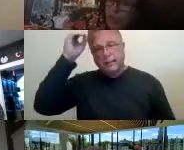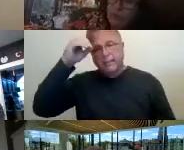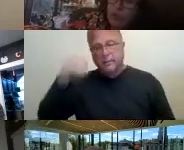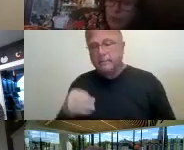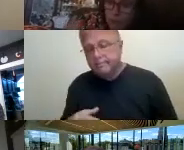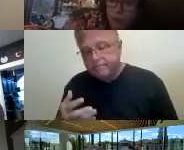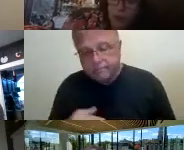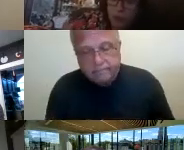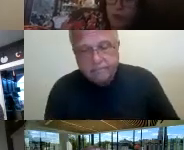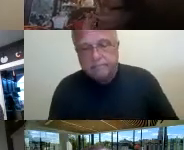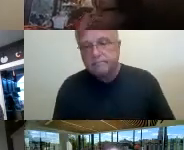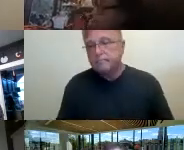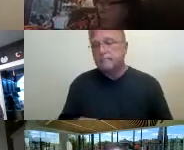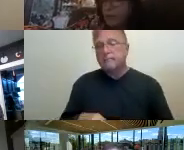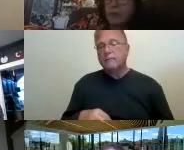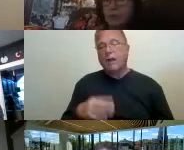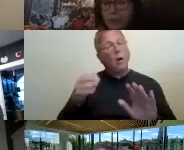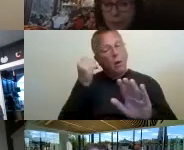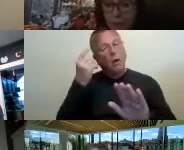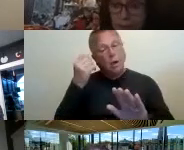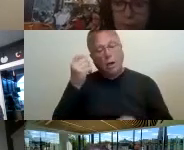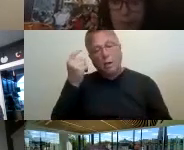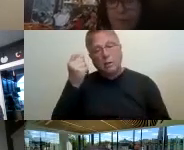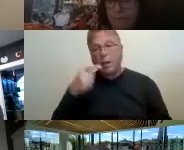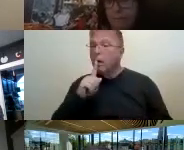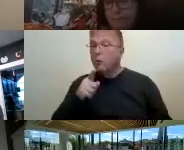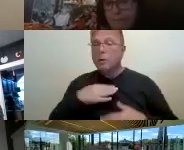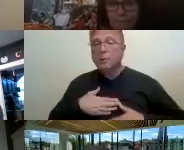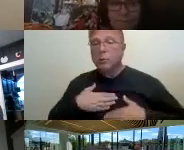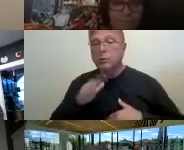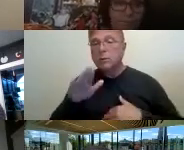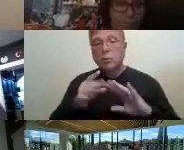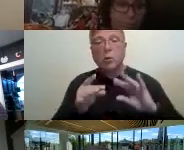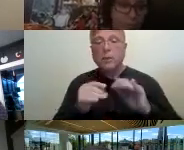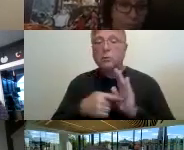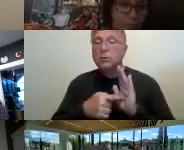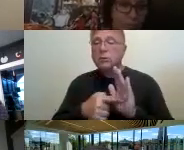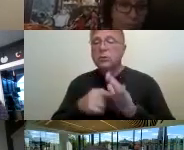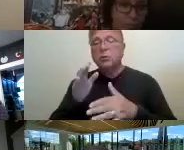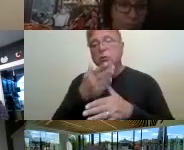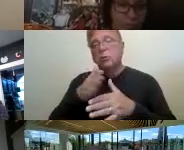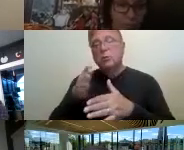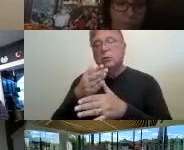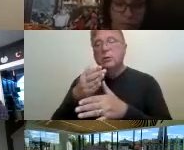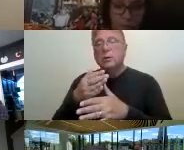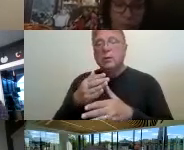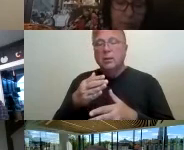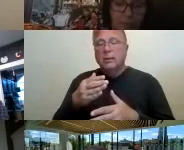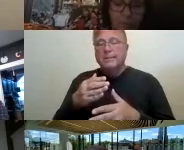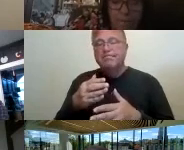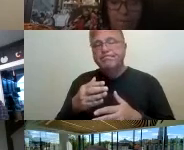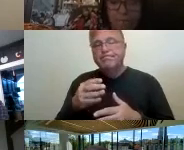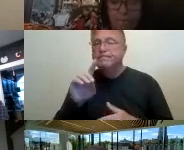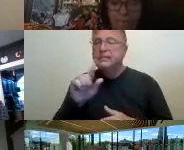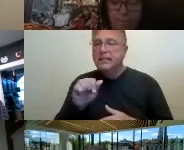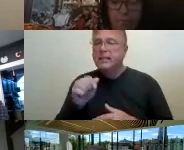you have to go to other people. Yeah, no, I understand, and I appreciate all your comments. I just wanted to kind of share that data point.